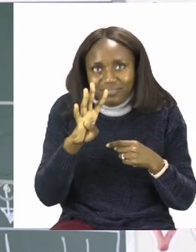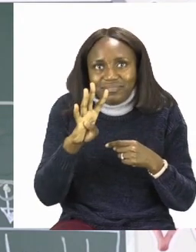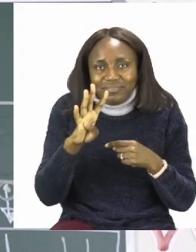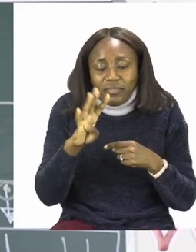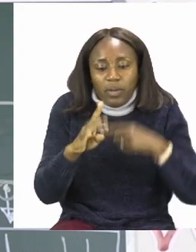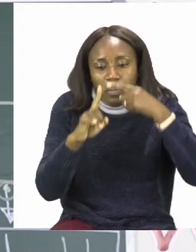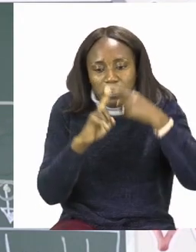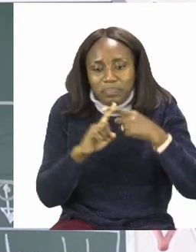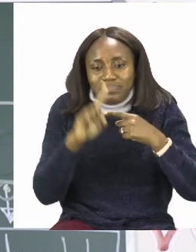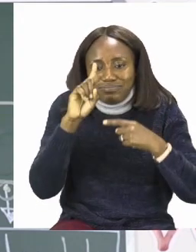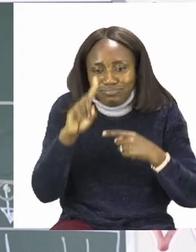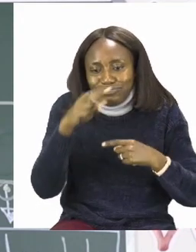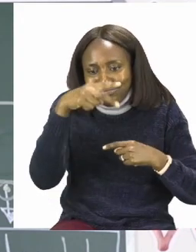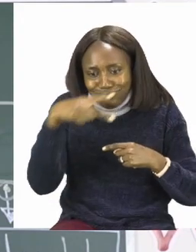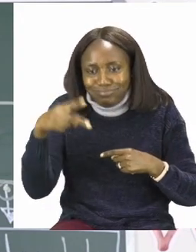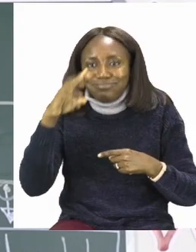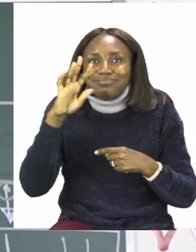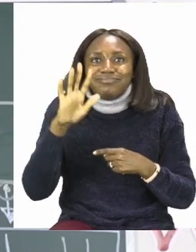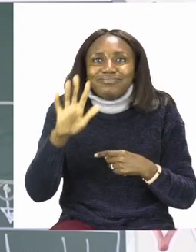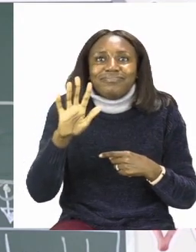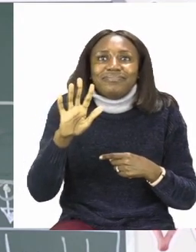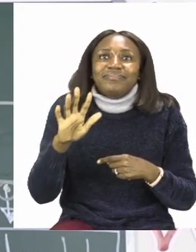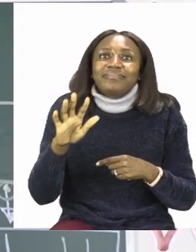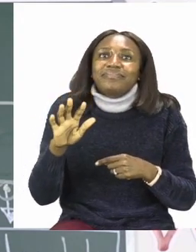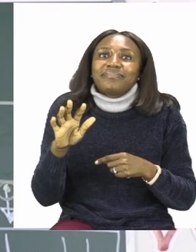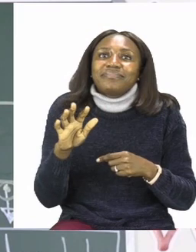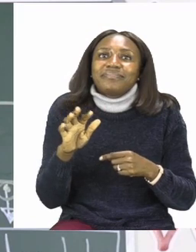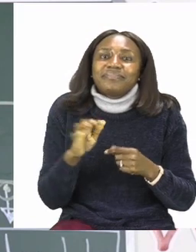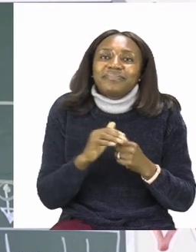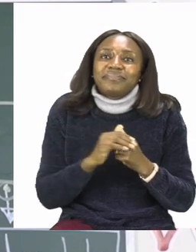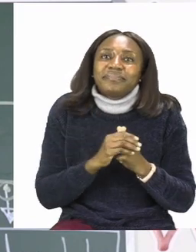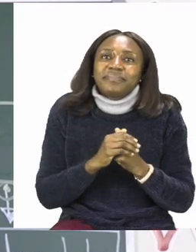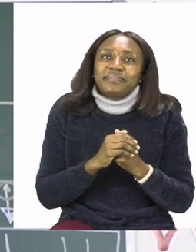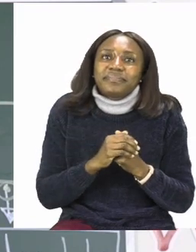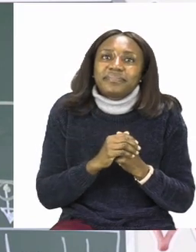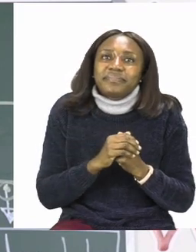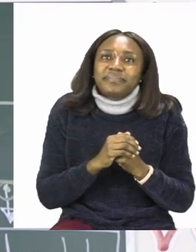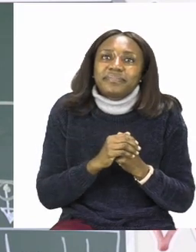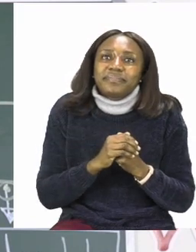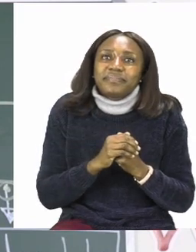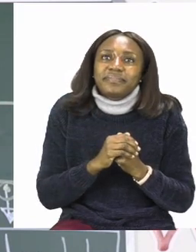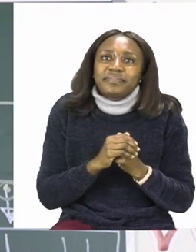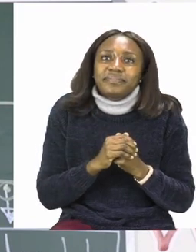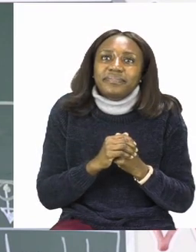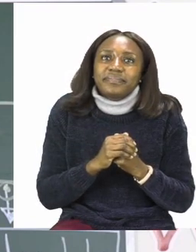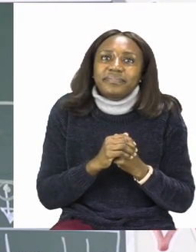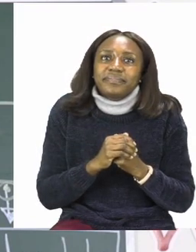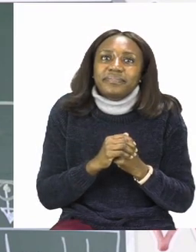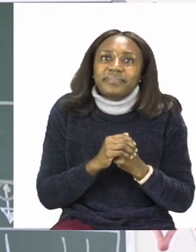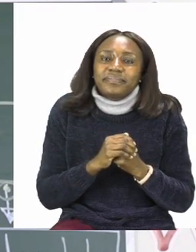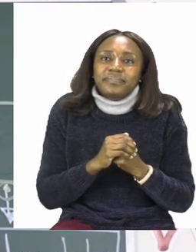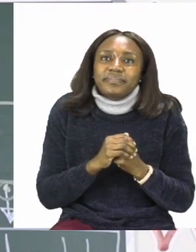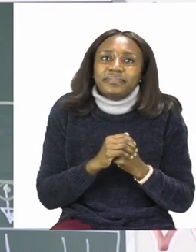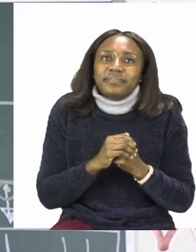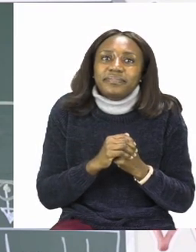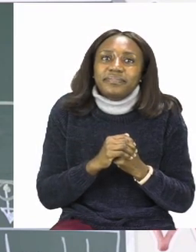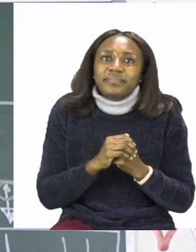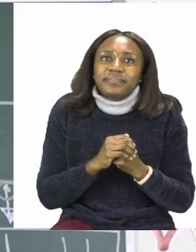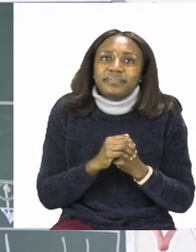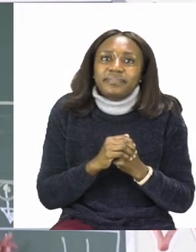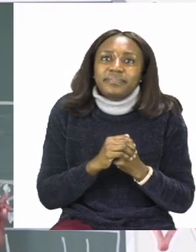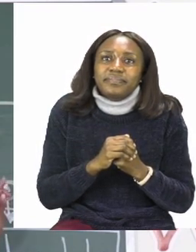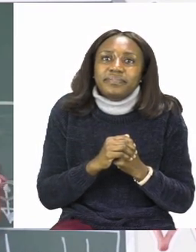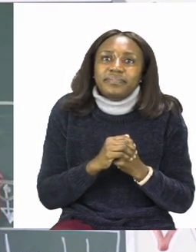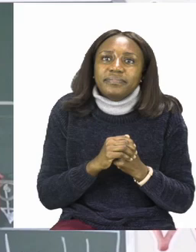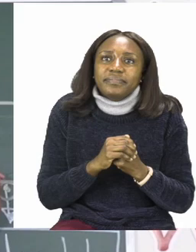answer 4. Now we have said 4 plus 1, which gave our next